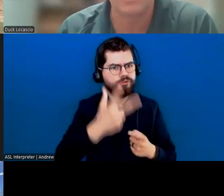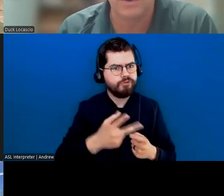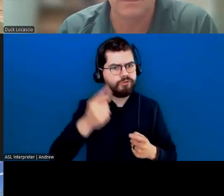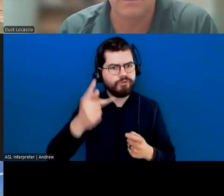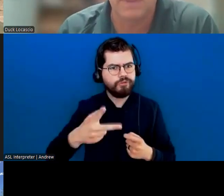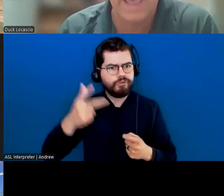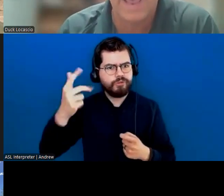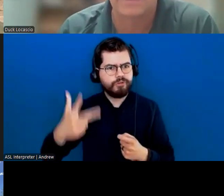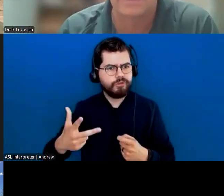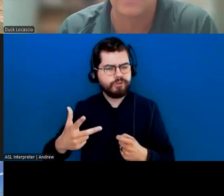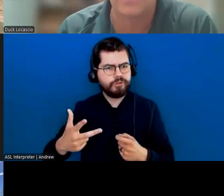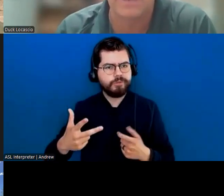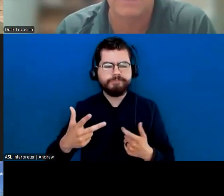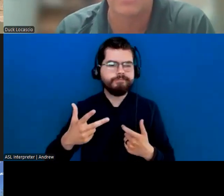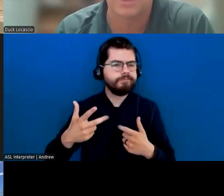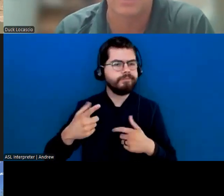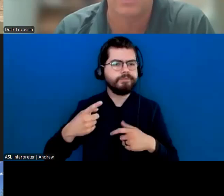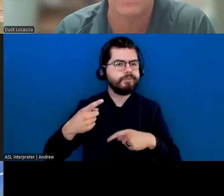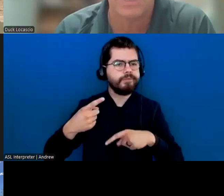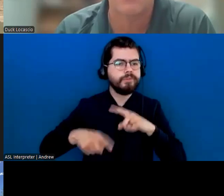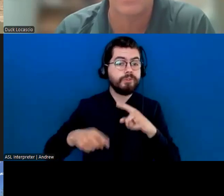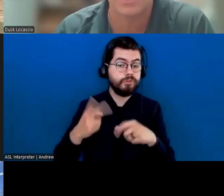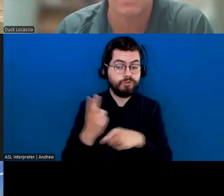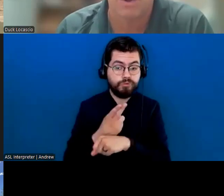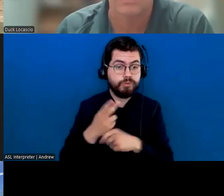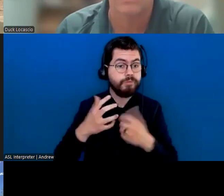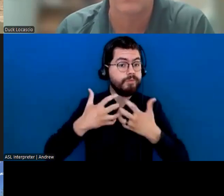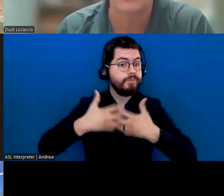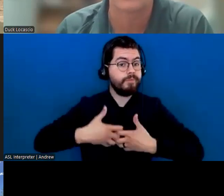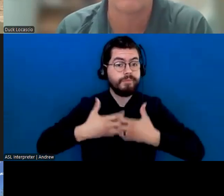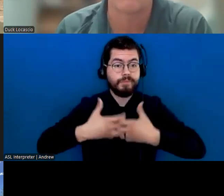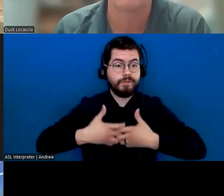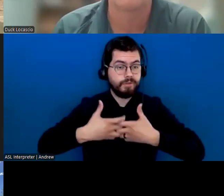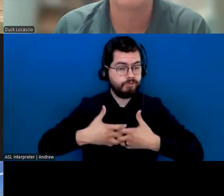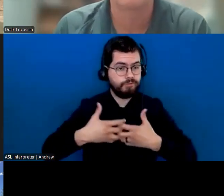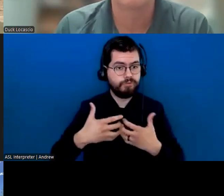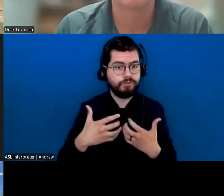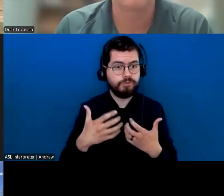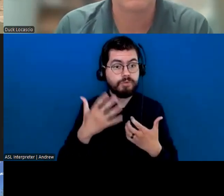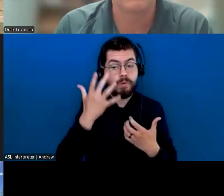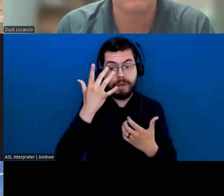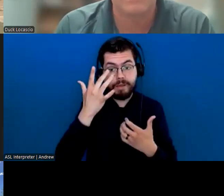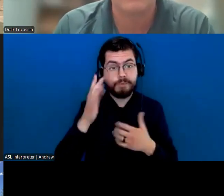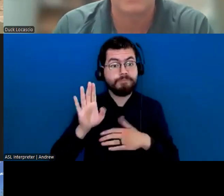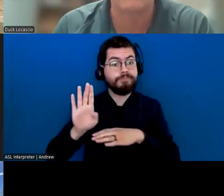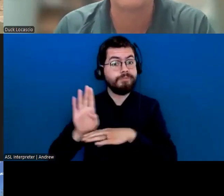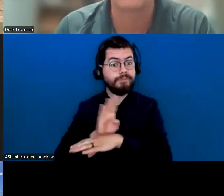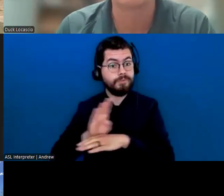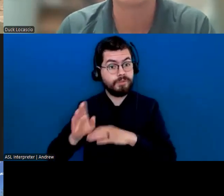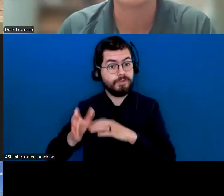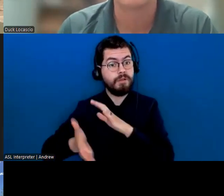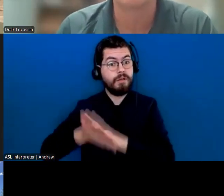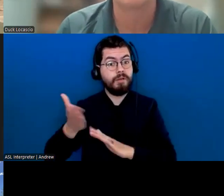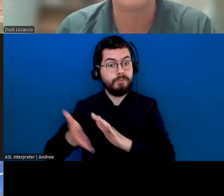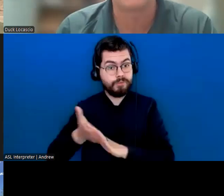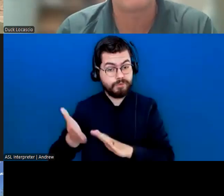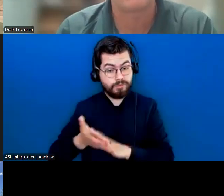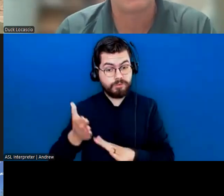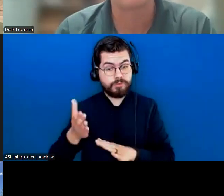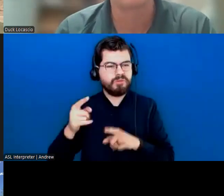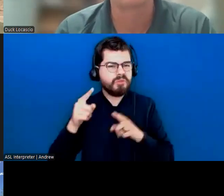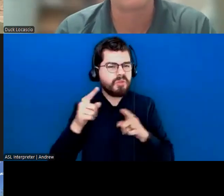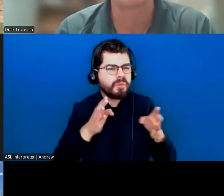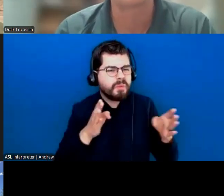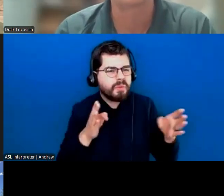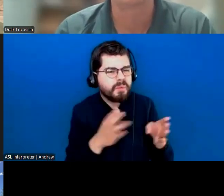you couldn't do it mechanically because you'd never get a commercial operation onto such a small, say, timber sale. But think about